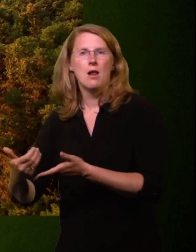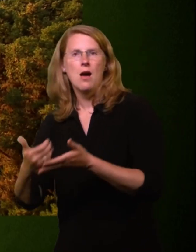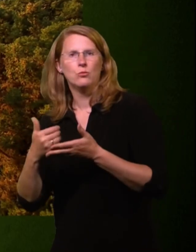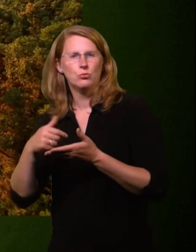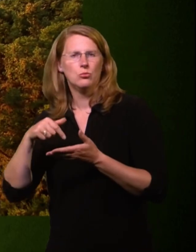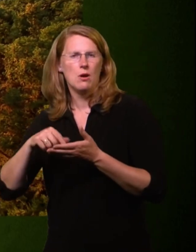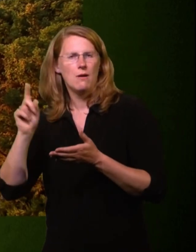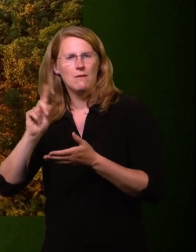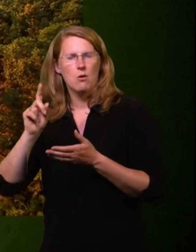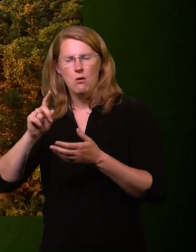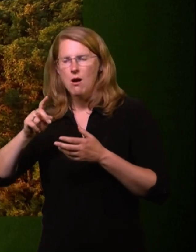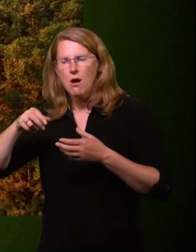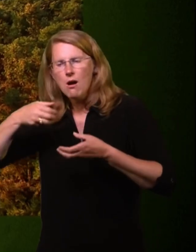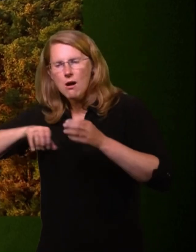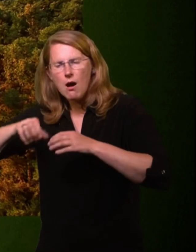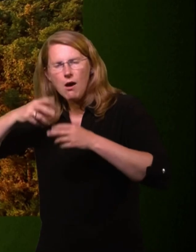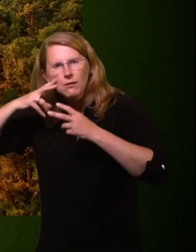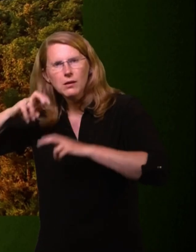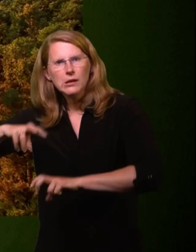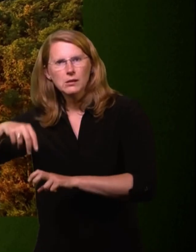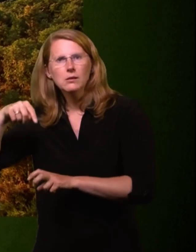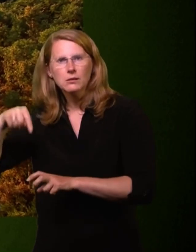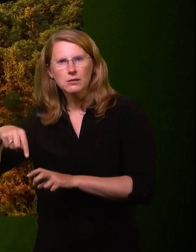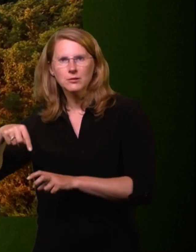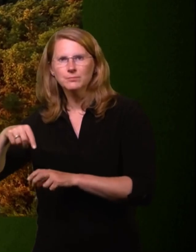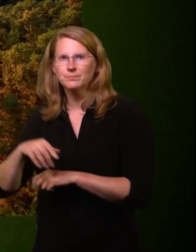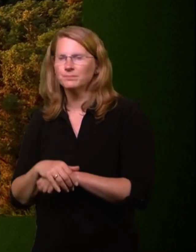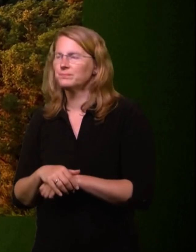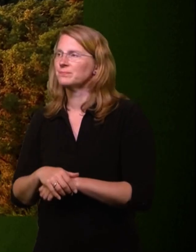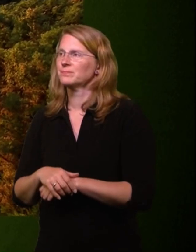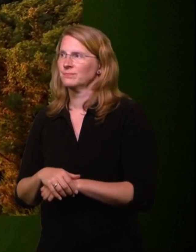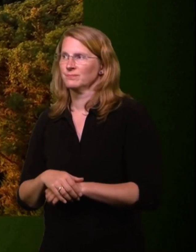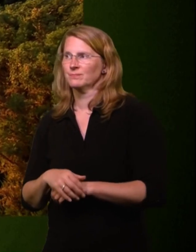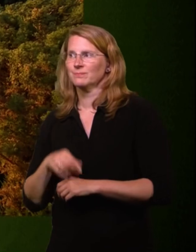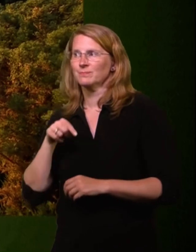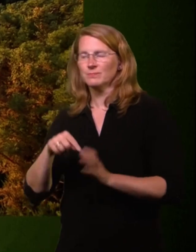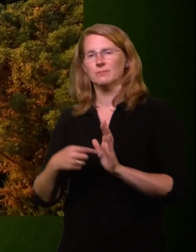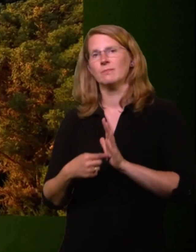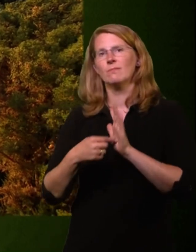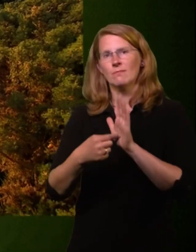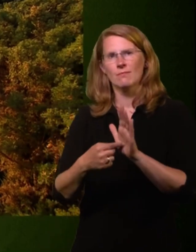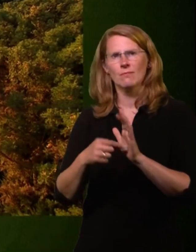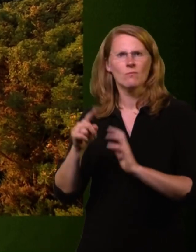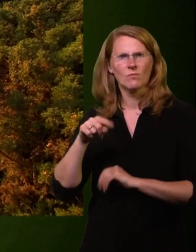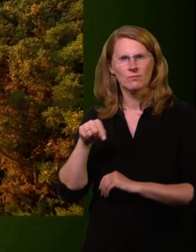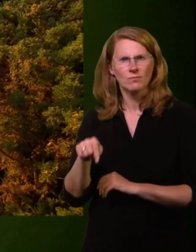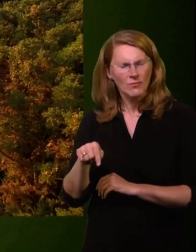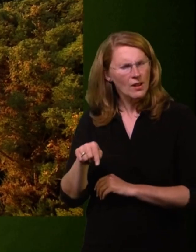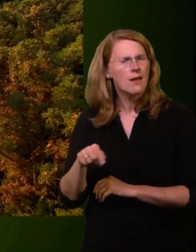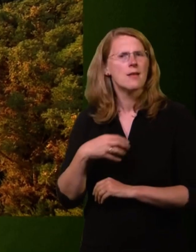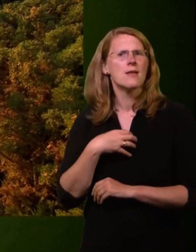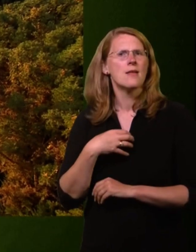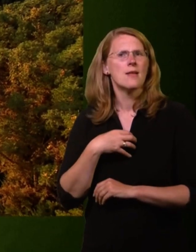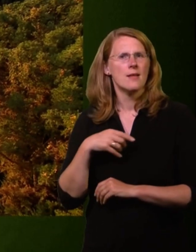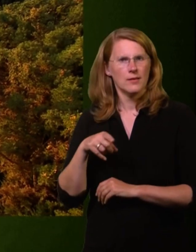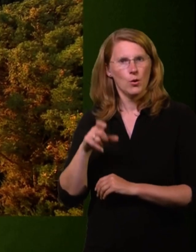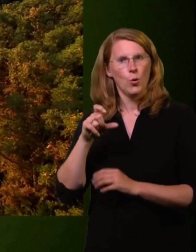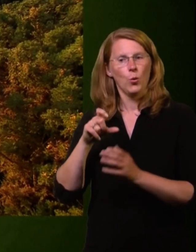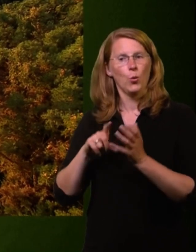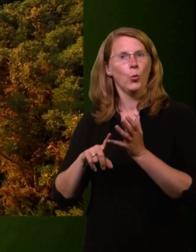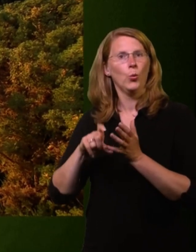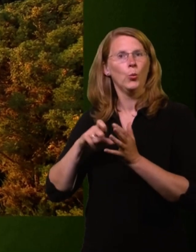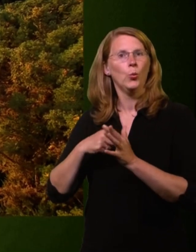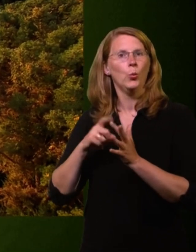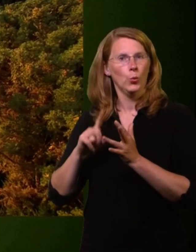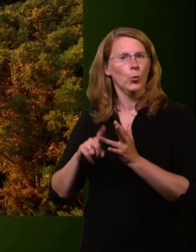an evolutionary arms race between a parasite, the cuckoo, and its host, in our case, the meadow pipit.